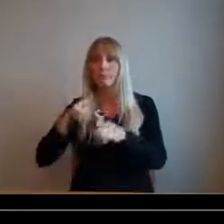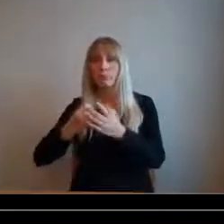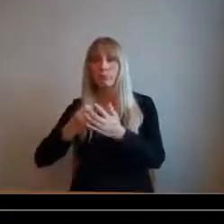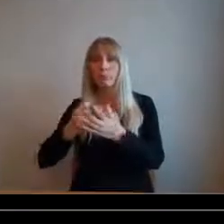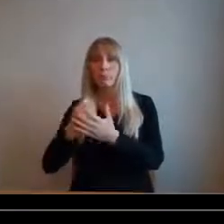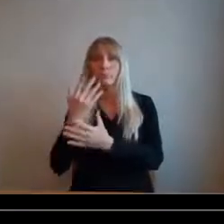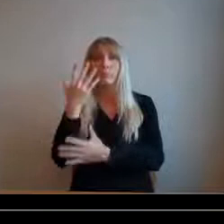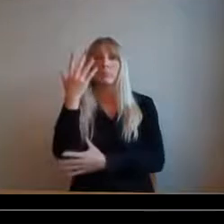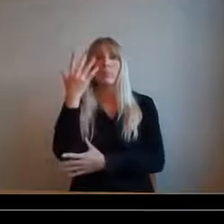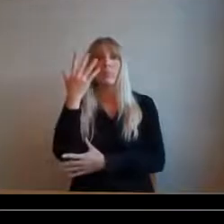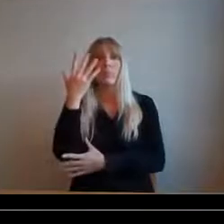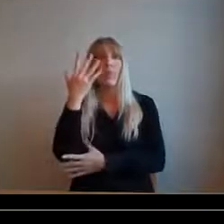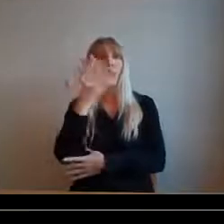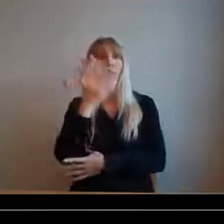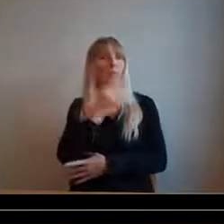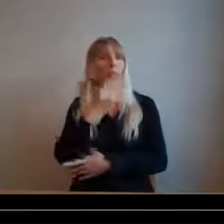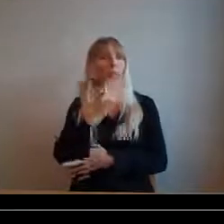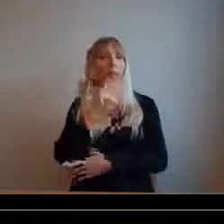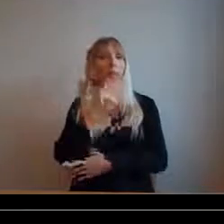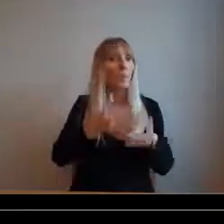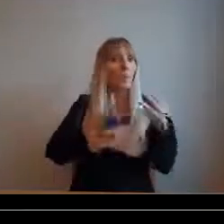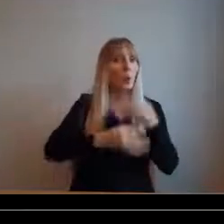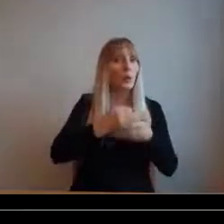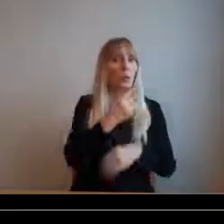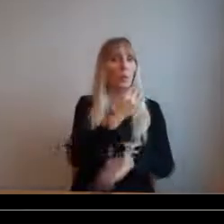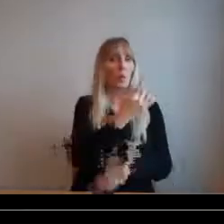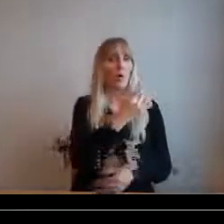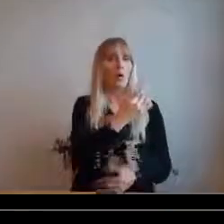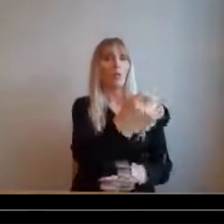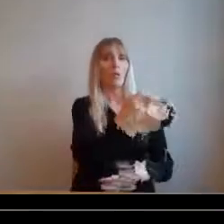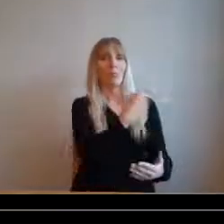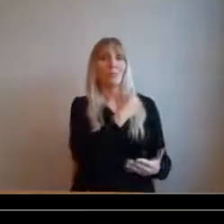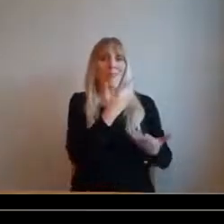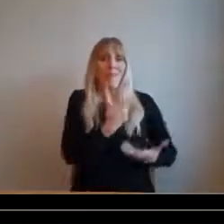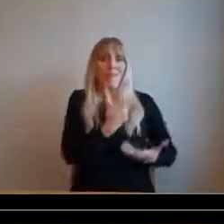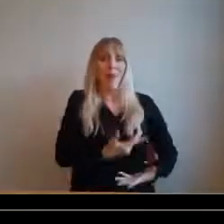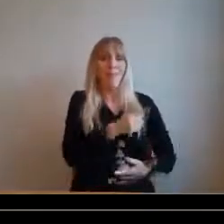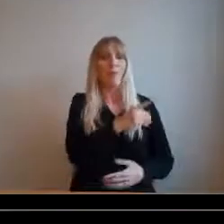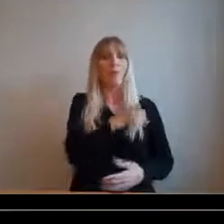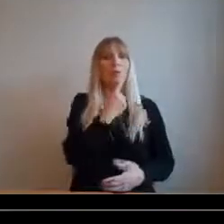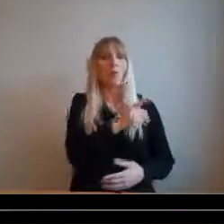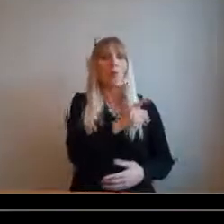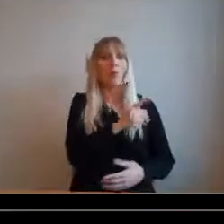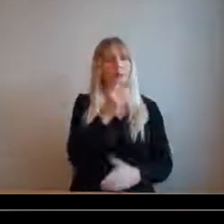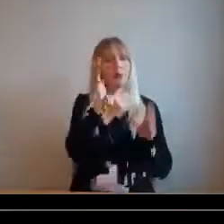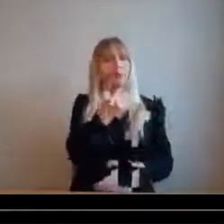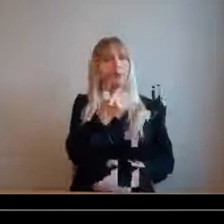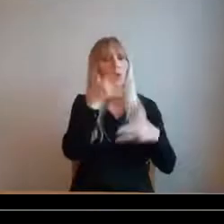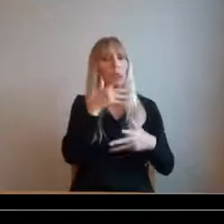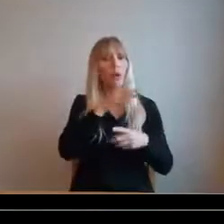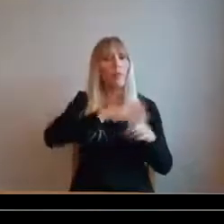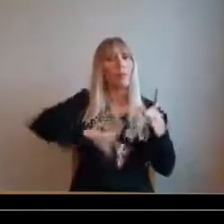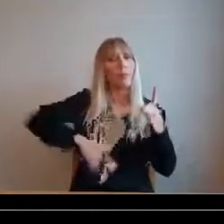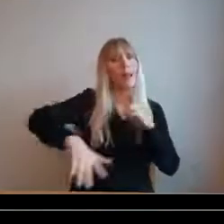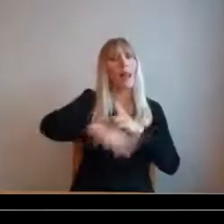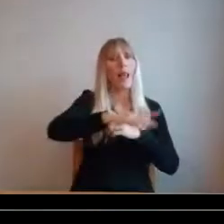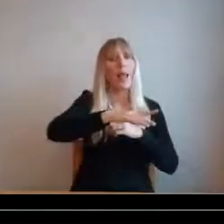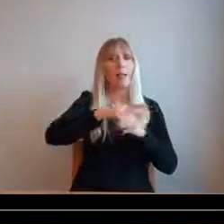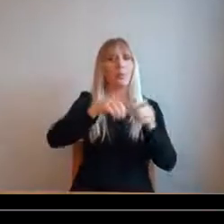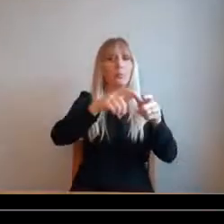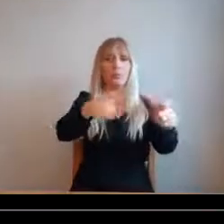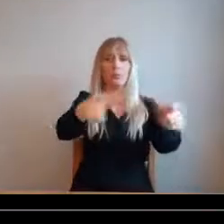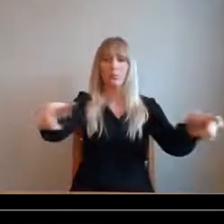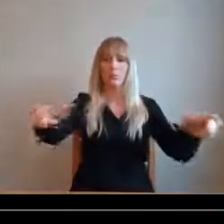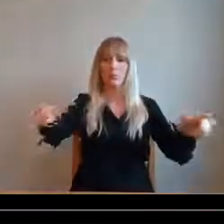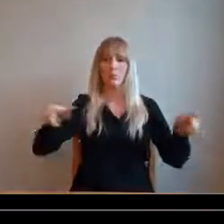I think we've got time for a couple more questions. One's just come in asking us, there's a bit of concern about the land take north of